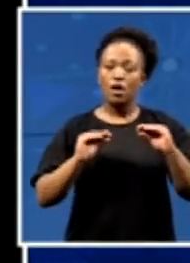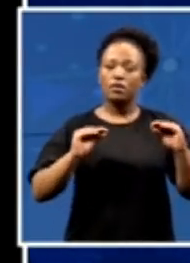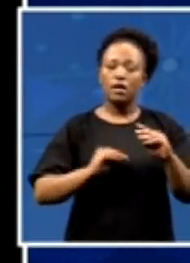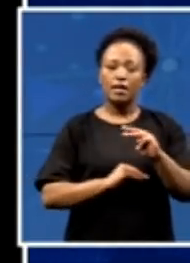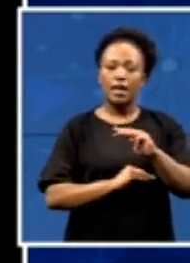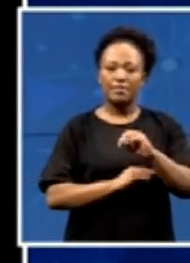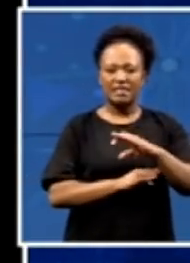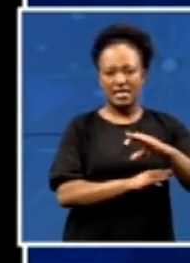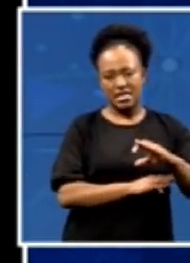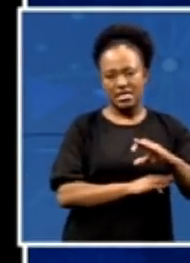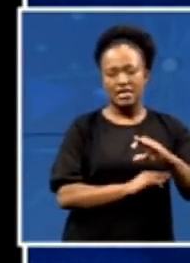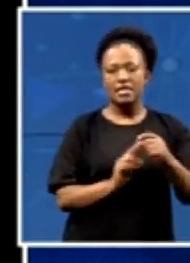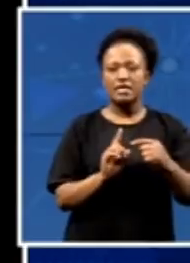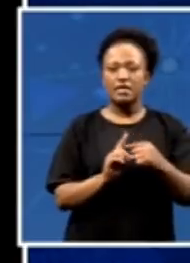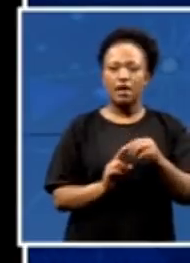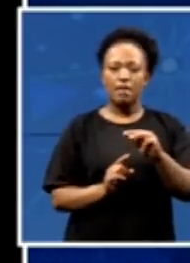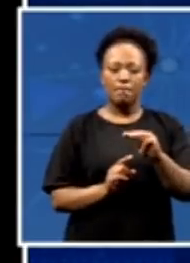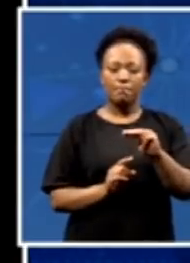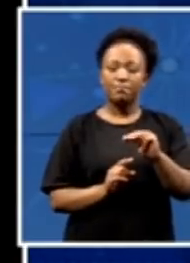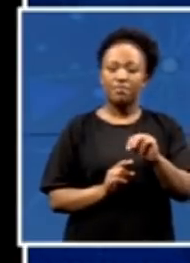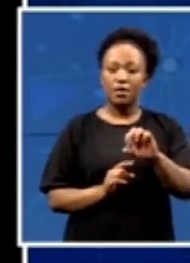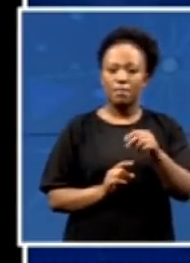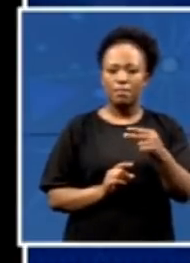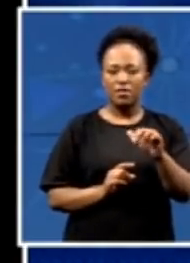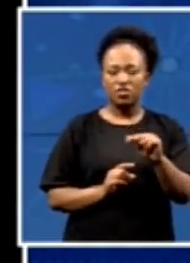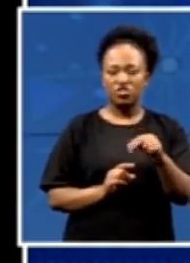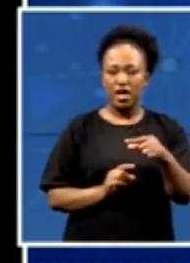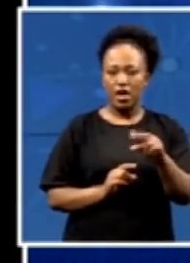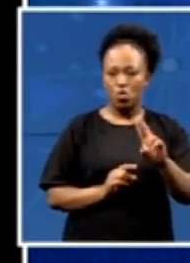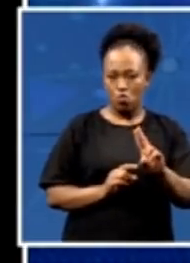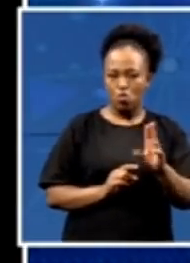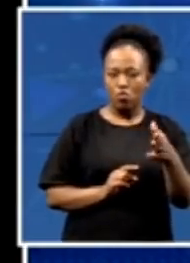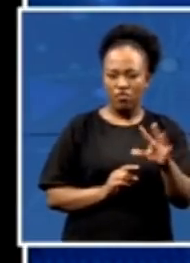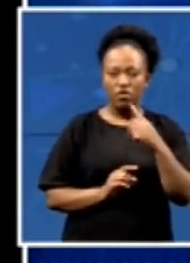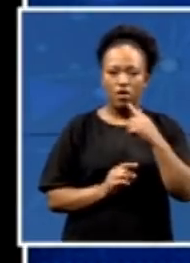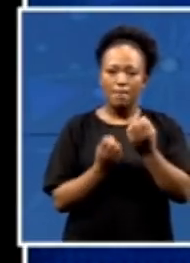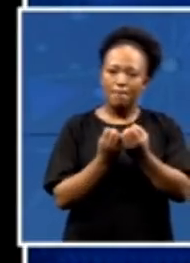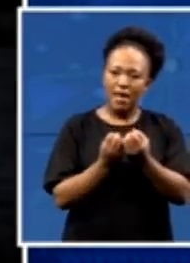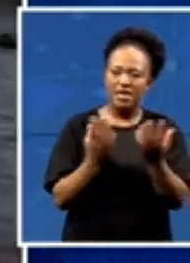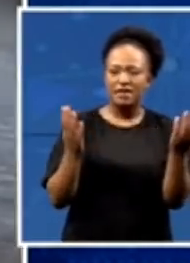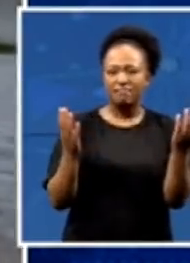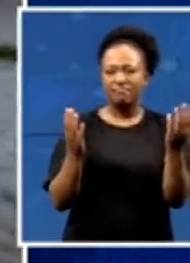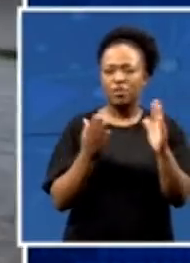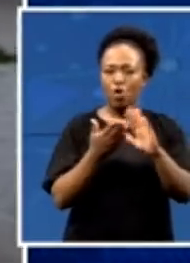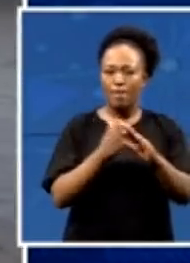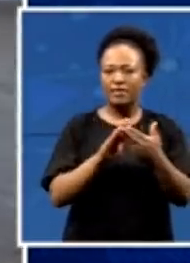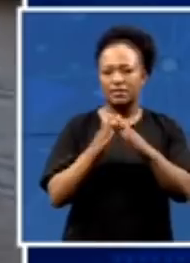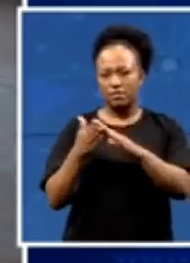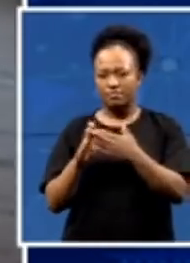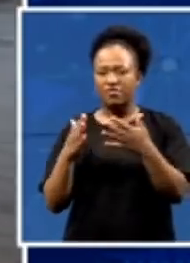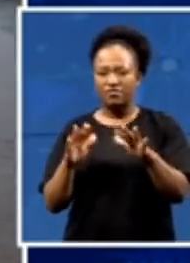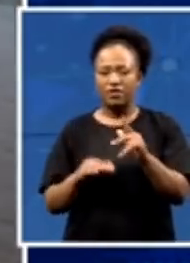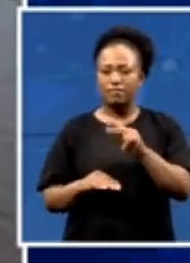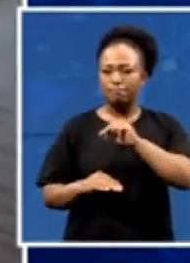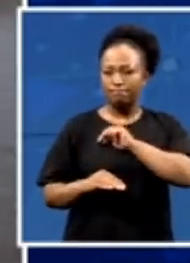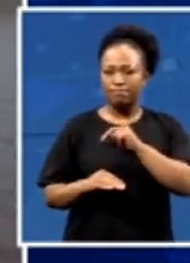was somehow heeded by many people, many communities in KwaZulu-Natal, because I have not heard or seen any of